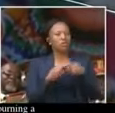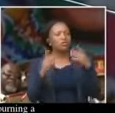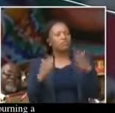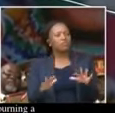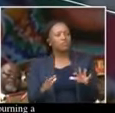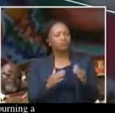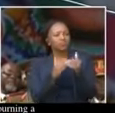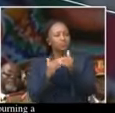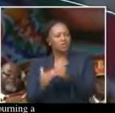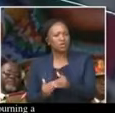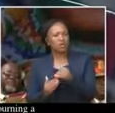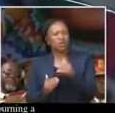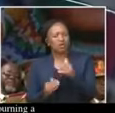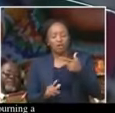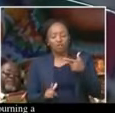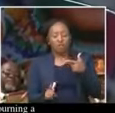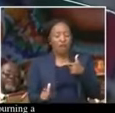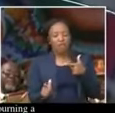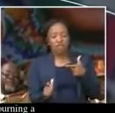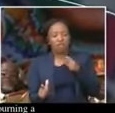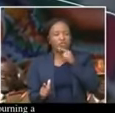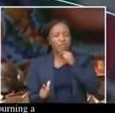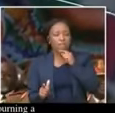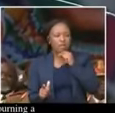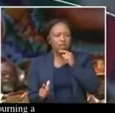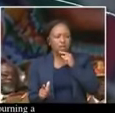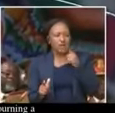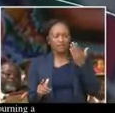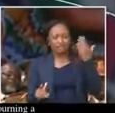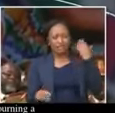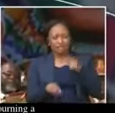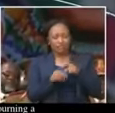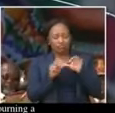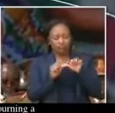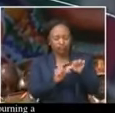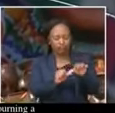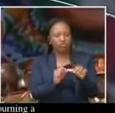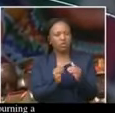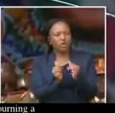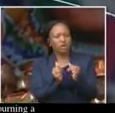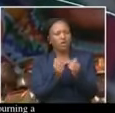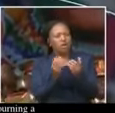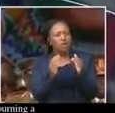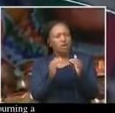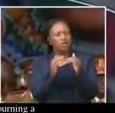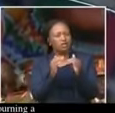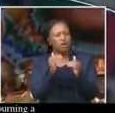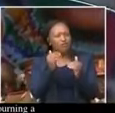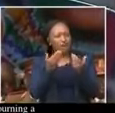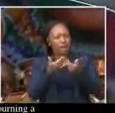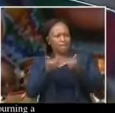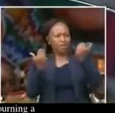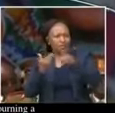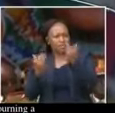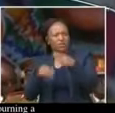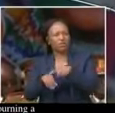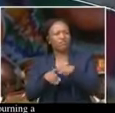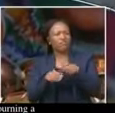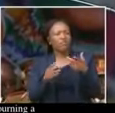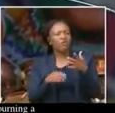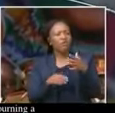gun-carrying white men who were stone killers of the apartheid defense force throughout the long years of the state of